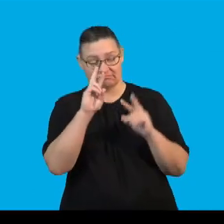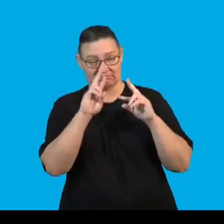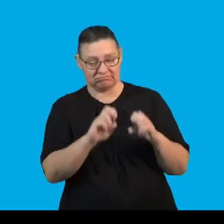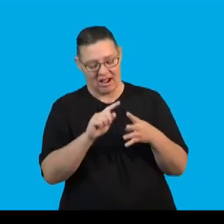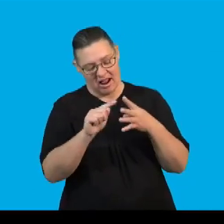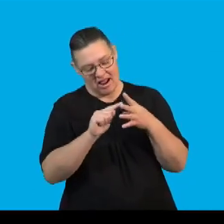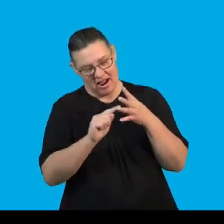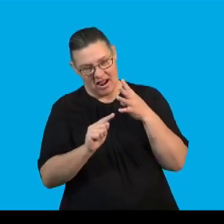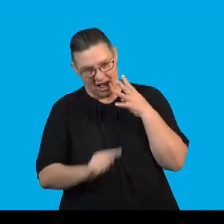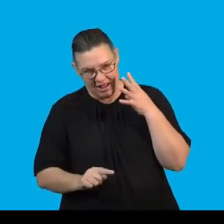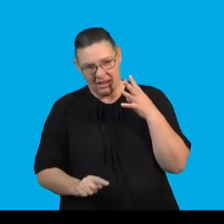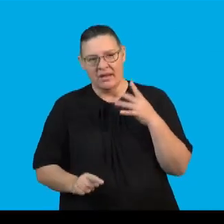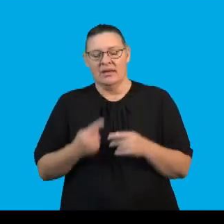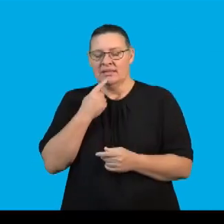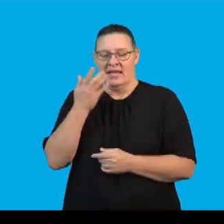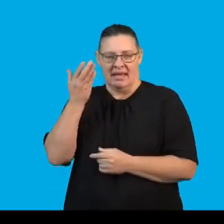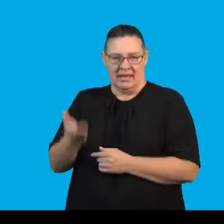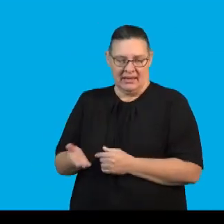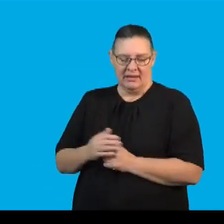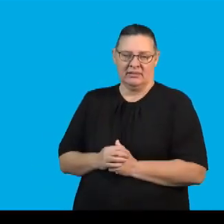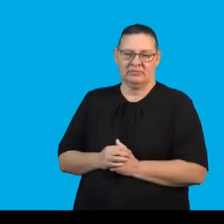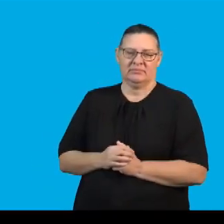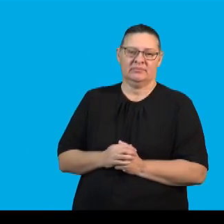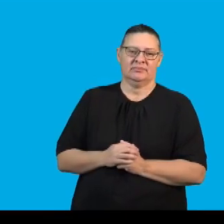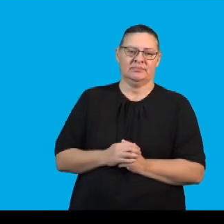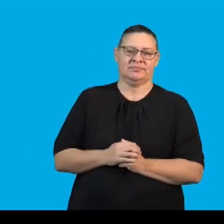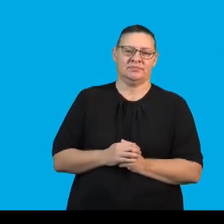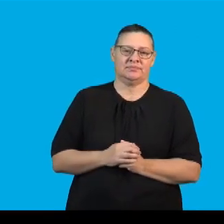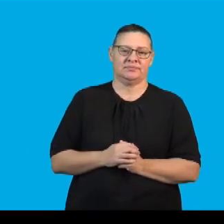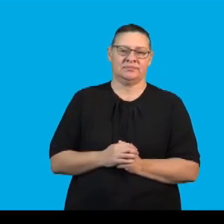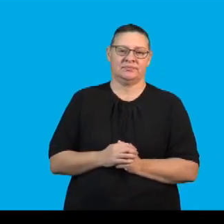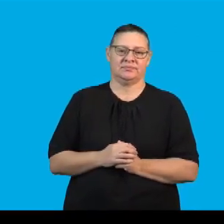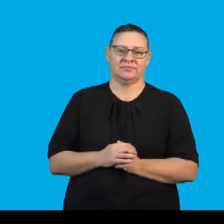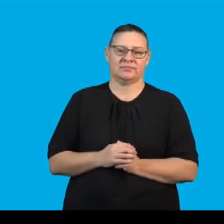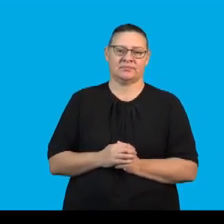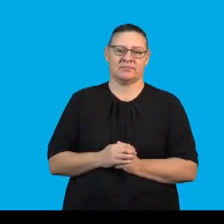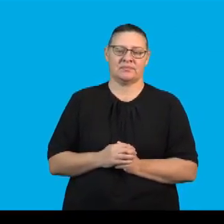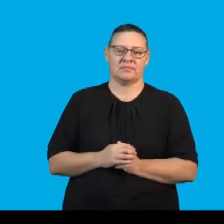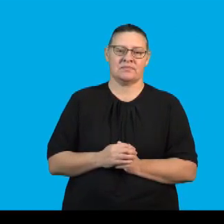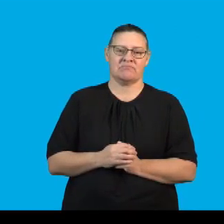really looked at all these aspects that are mentioned here on the menstrual cycle.